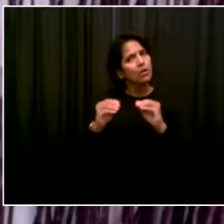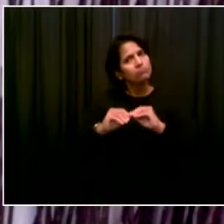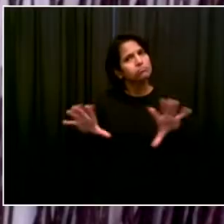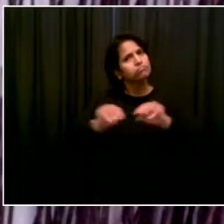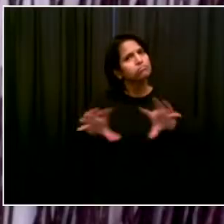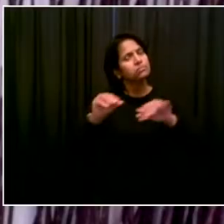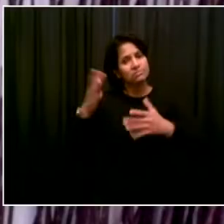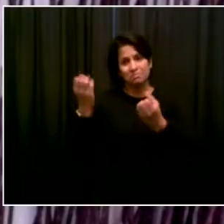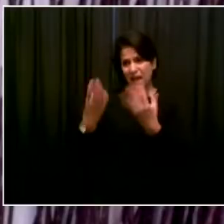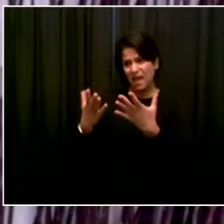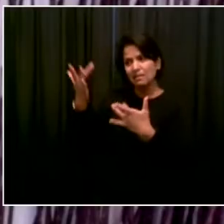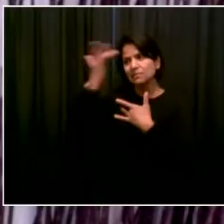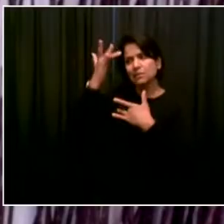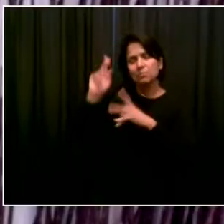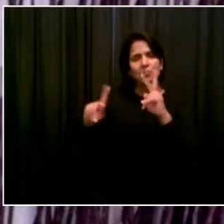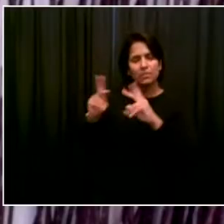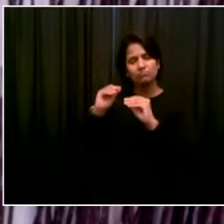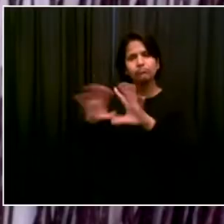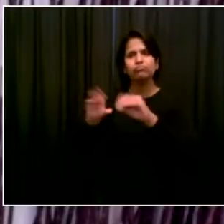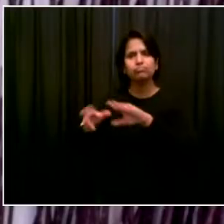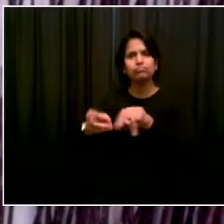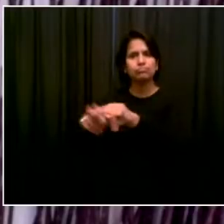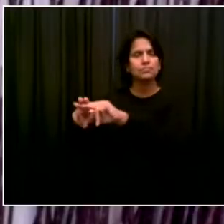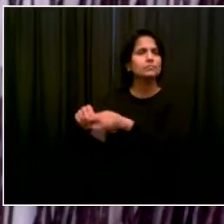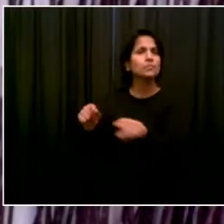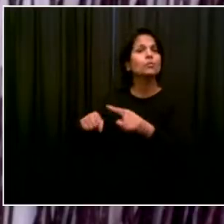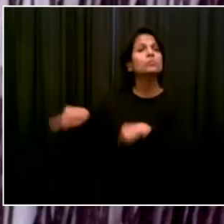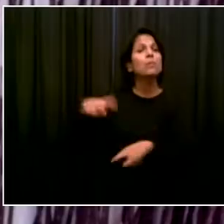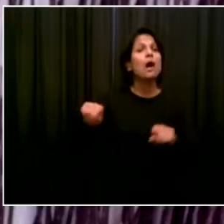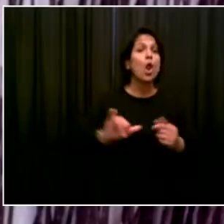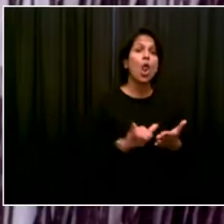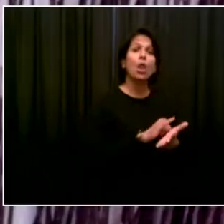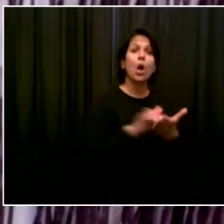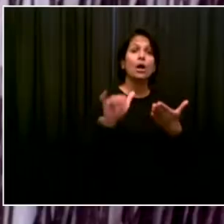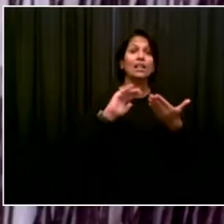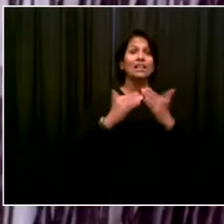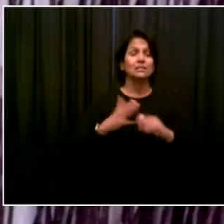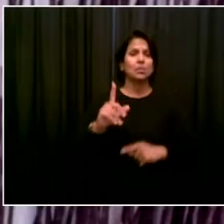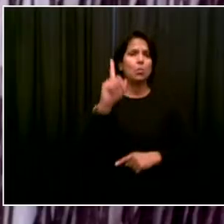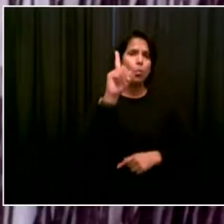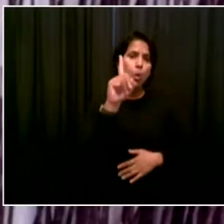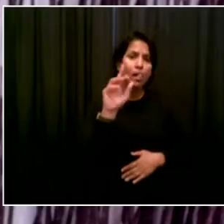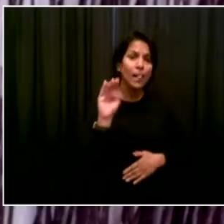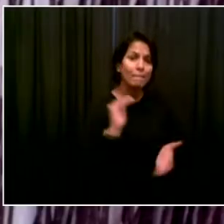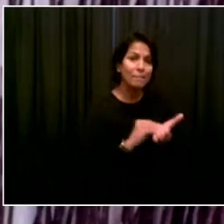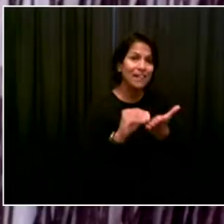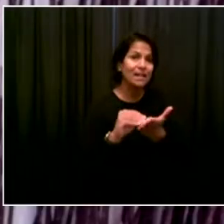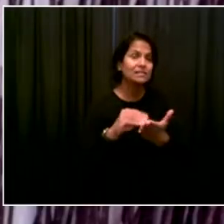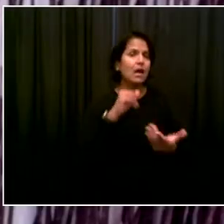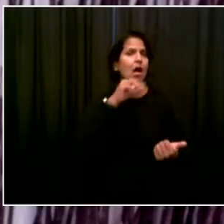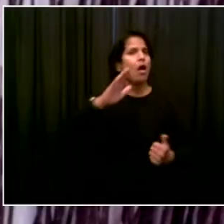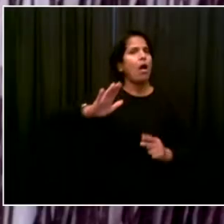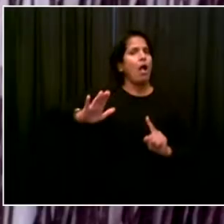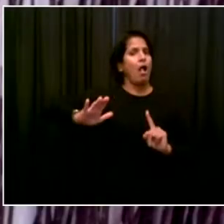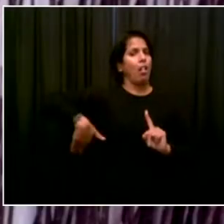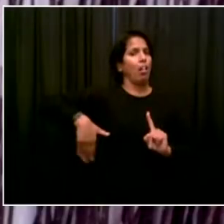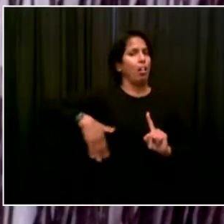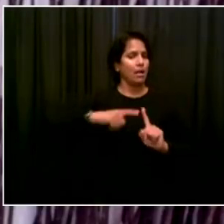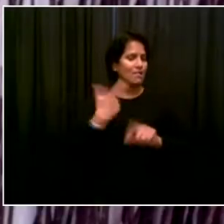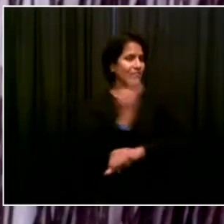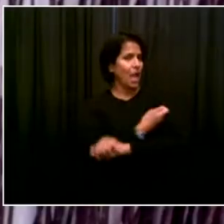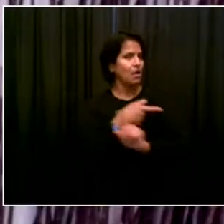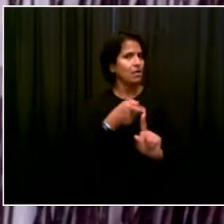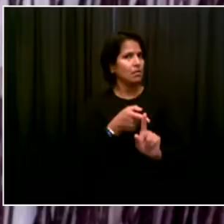who are eligible for vaccination who haven't yet taken that life-saving step. And that is a particular worry in our